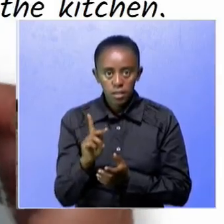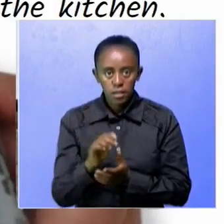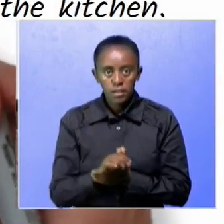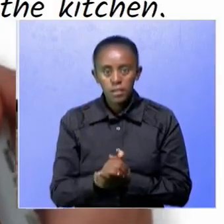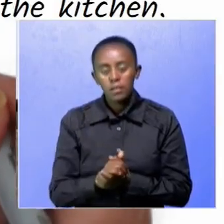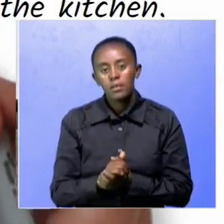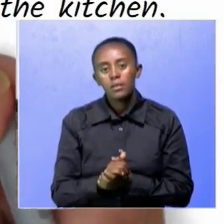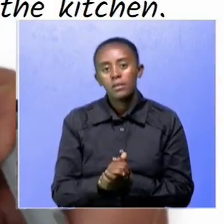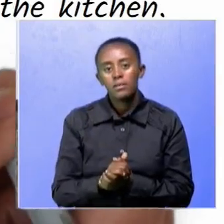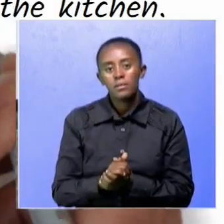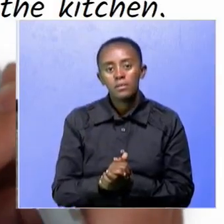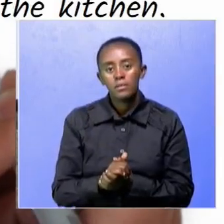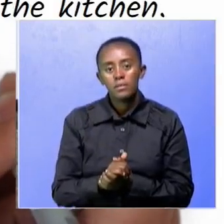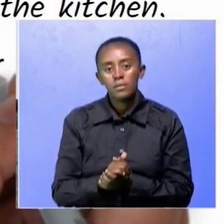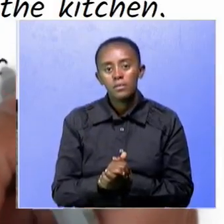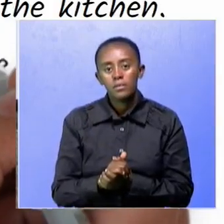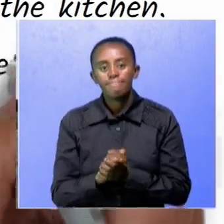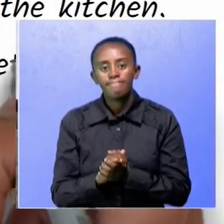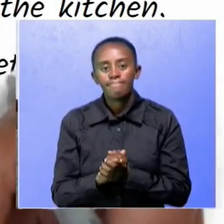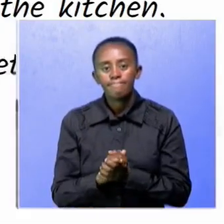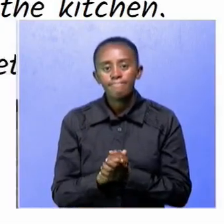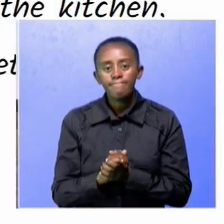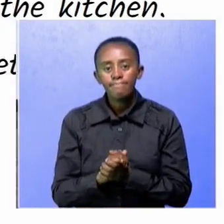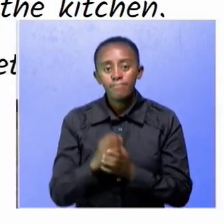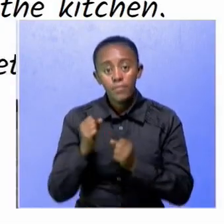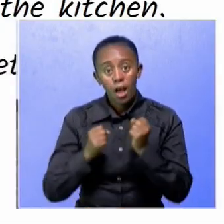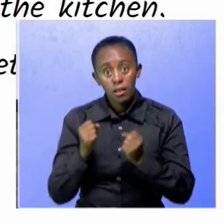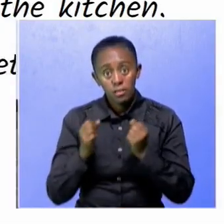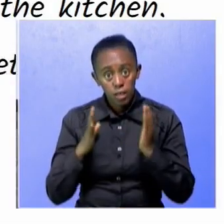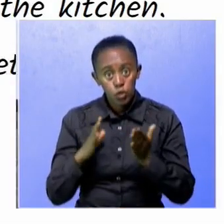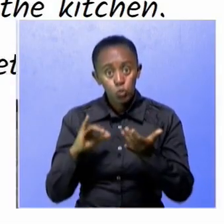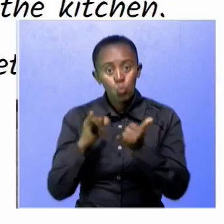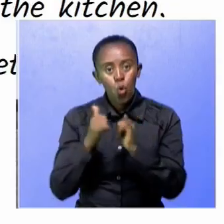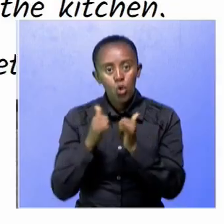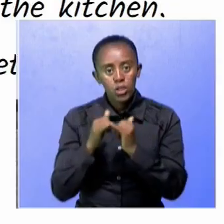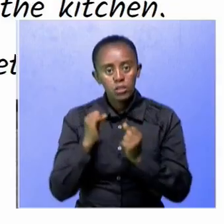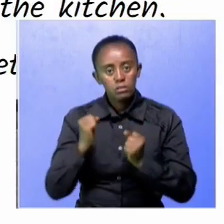the athlete sport